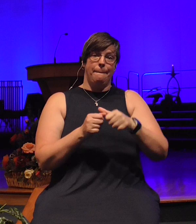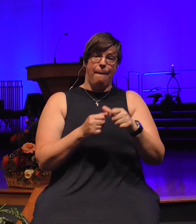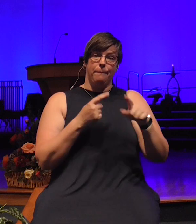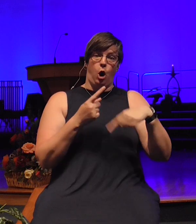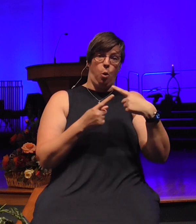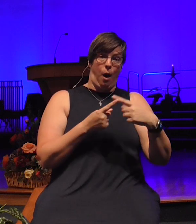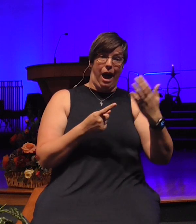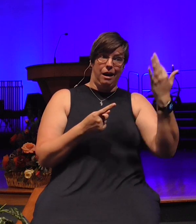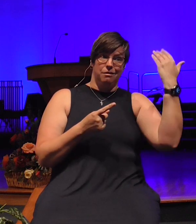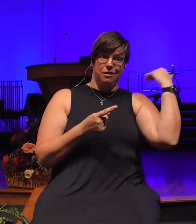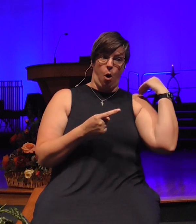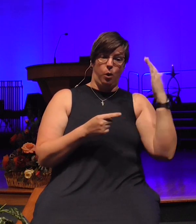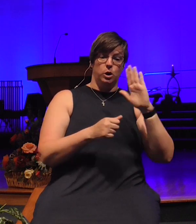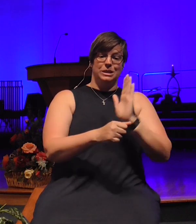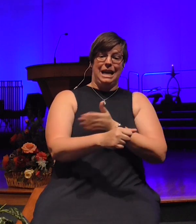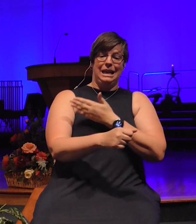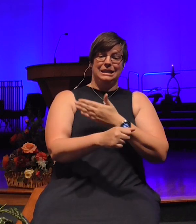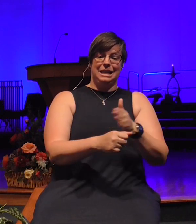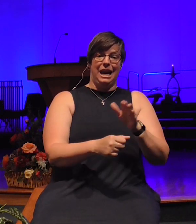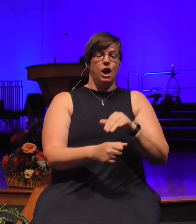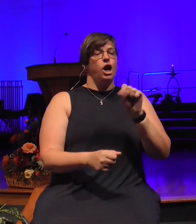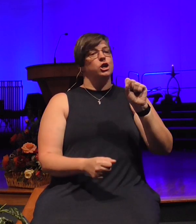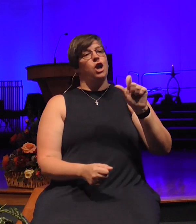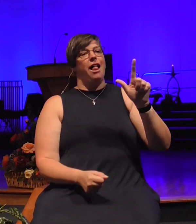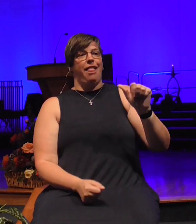remember when we used to sing